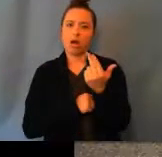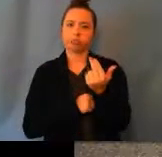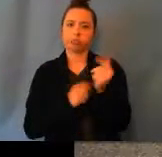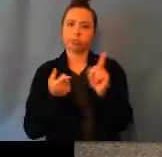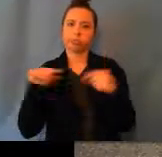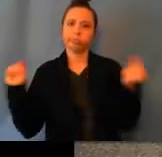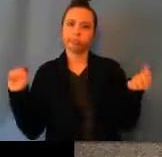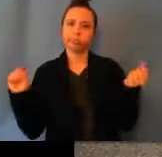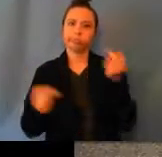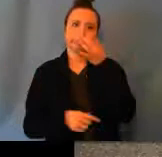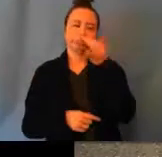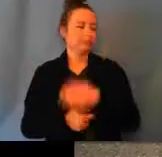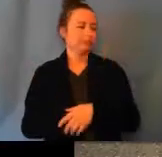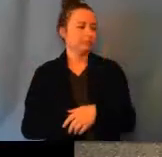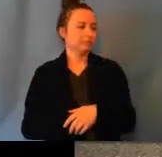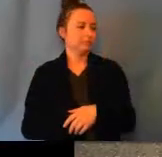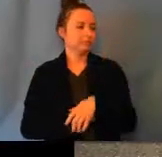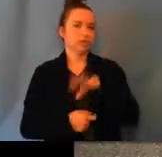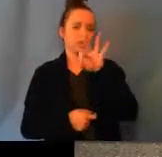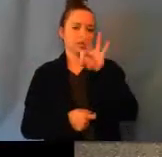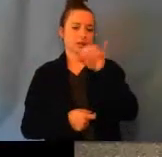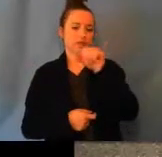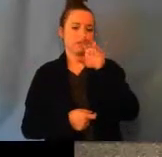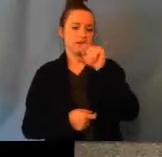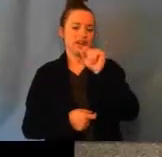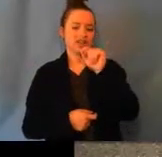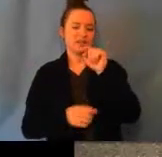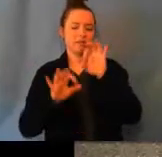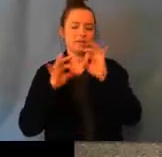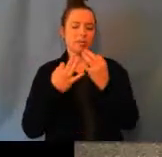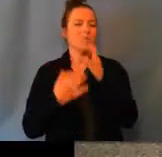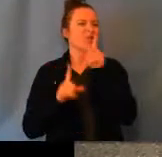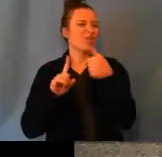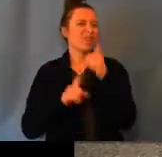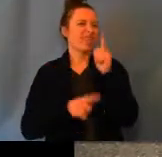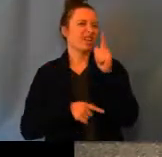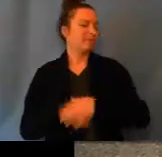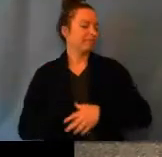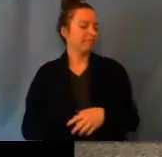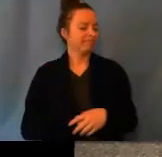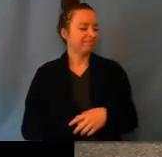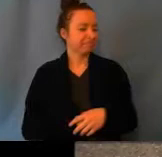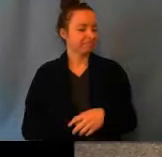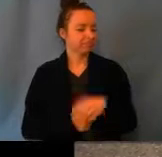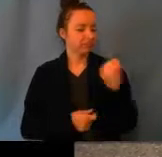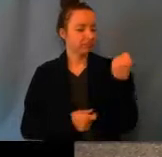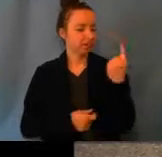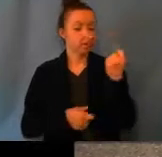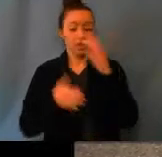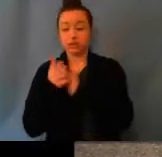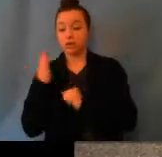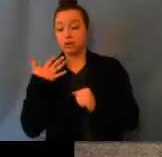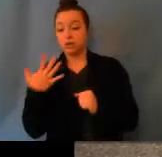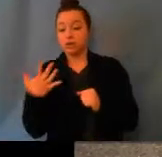13, just like over here. They're called a fact family, and we'll talk more about those later. All right, 11 take away